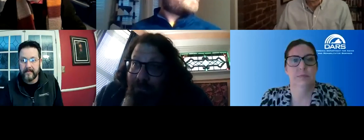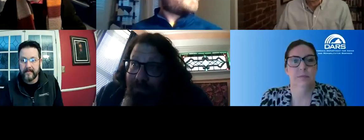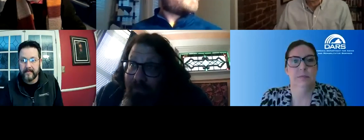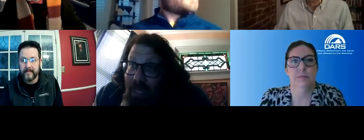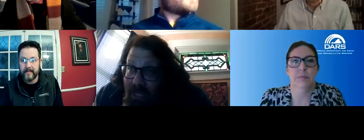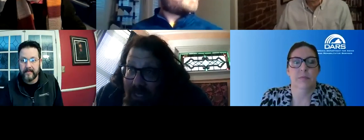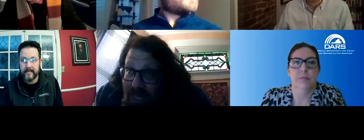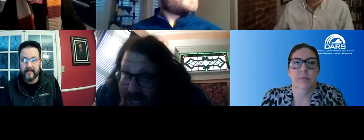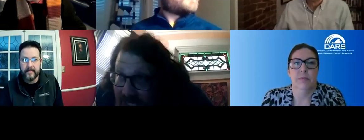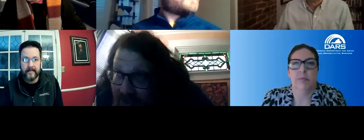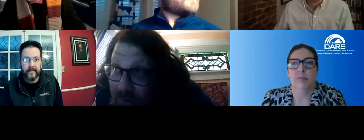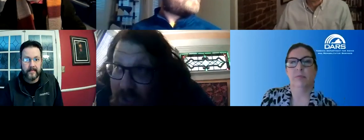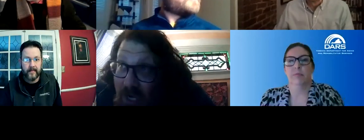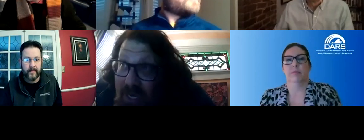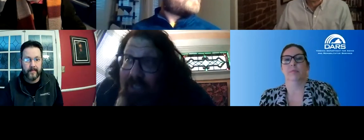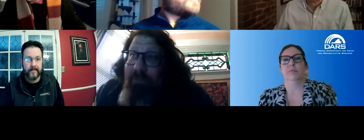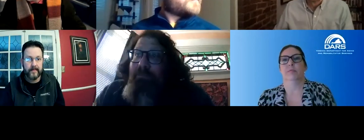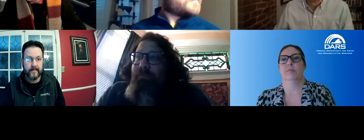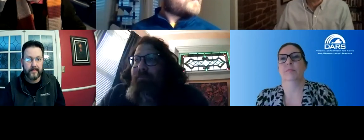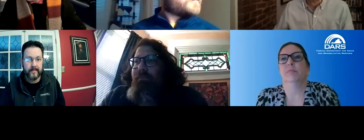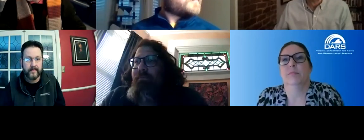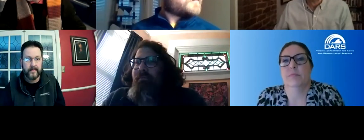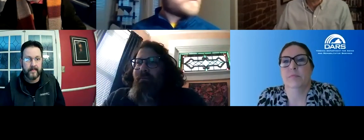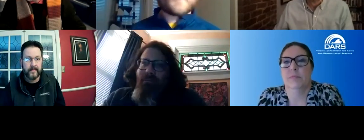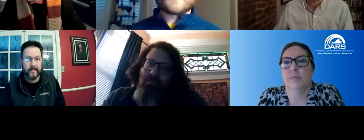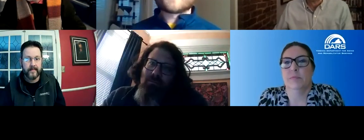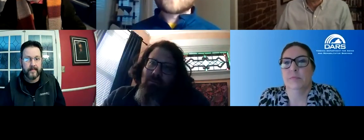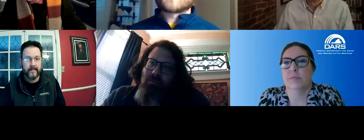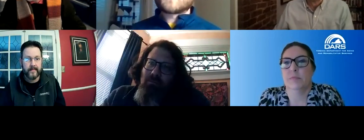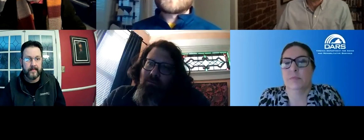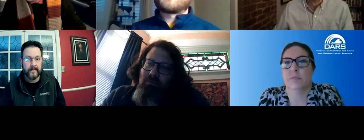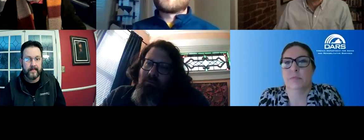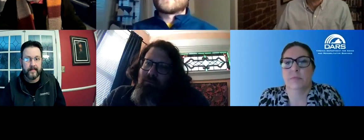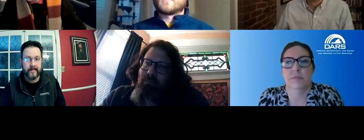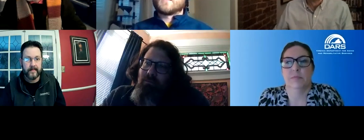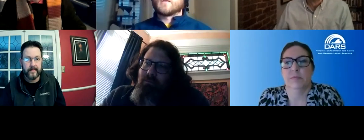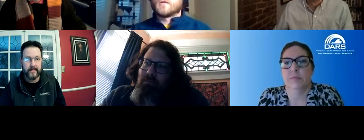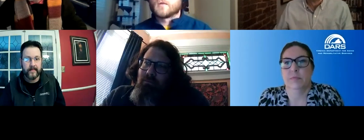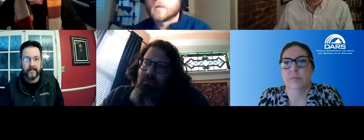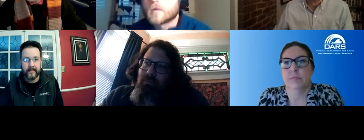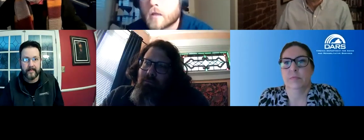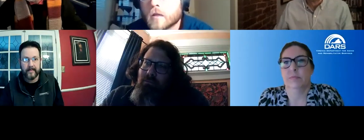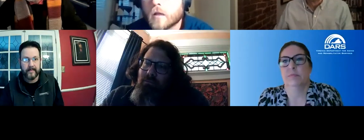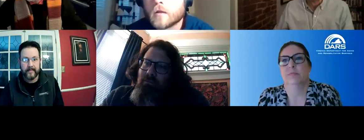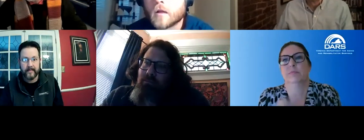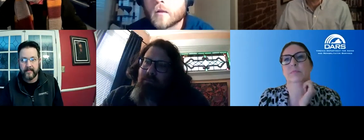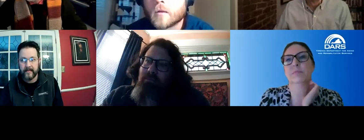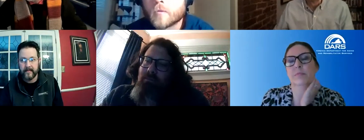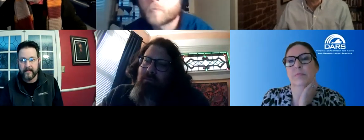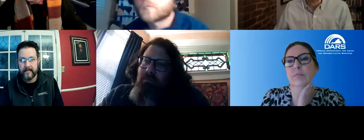Right. Thank you. That was great. Can somebody, I can't get to video.